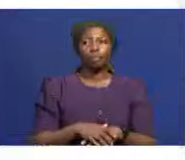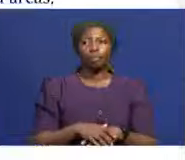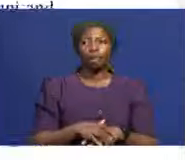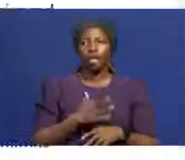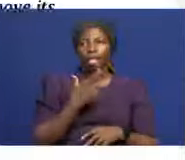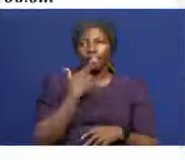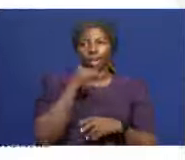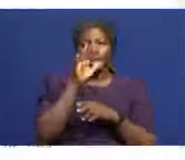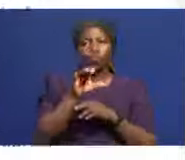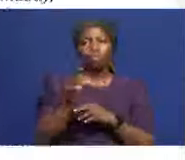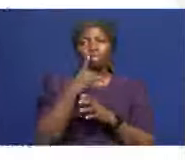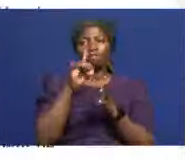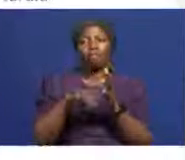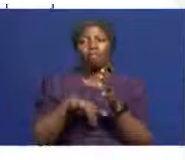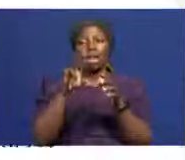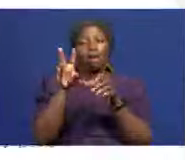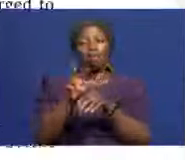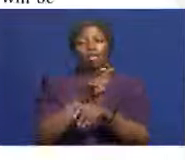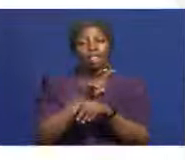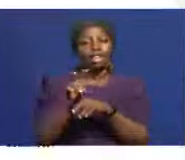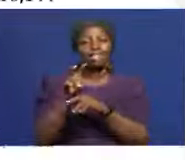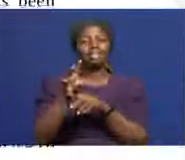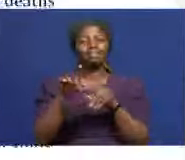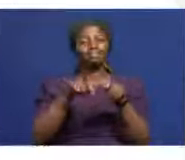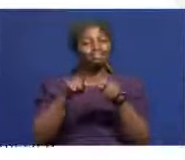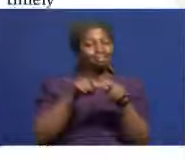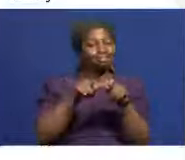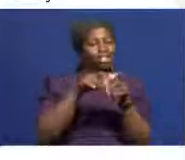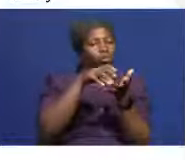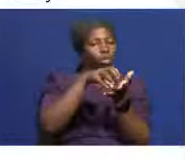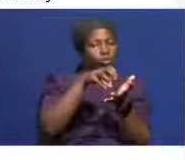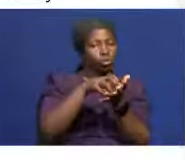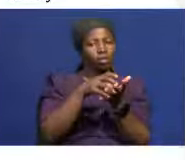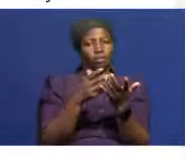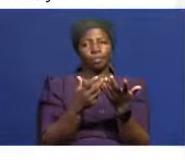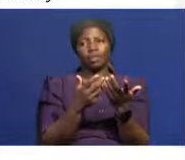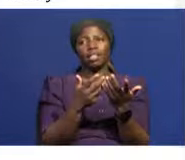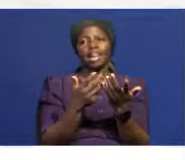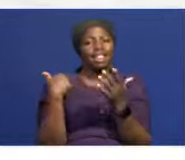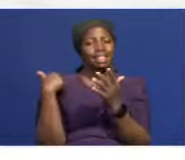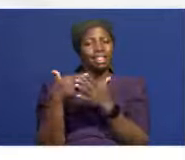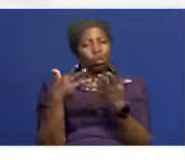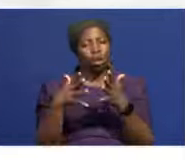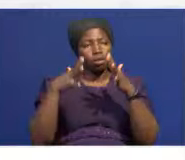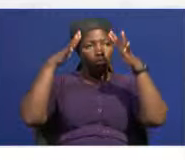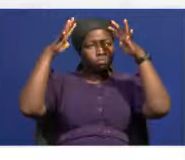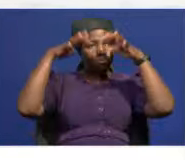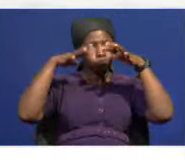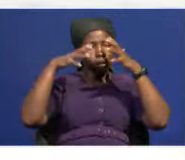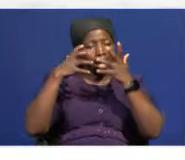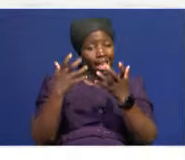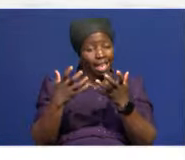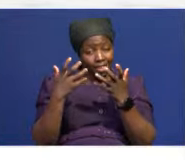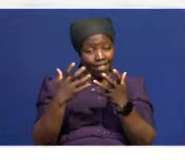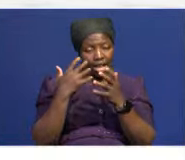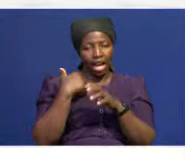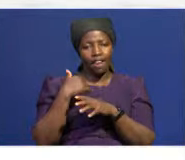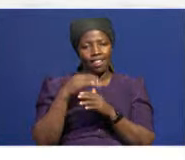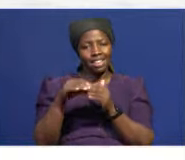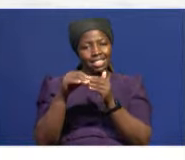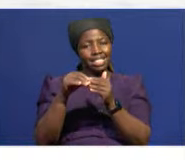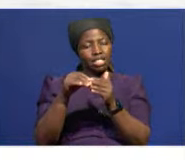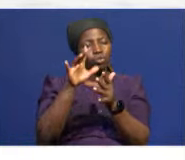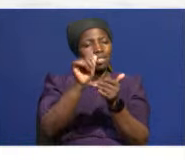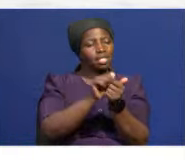they are monitoring and conducting a continuous situation analysis. So far, the heavy rains have caused significant